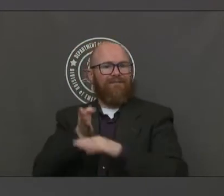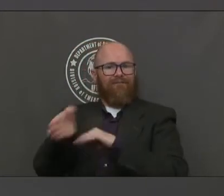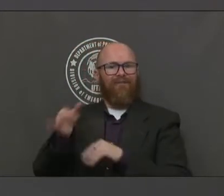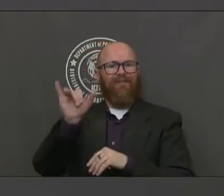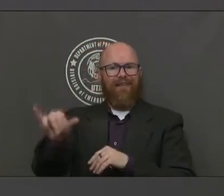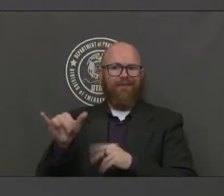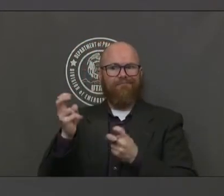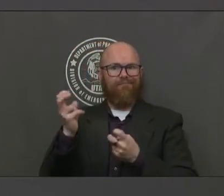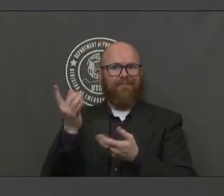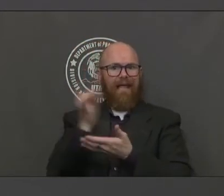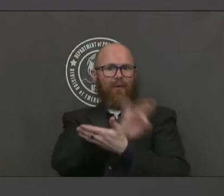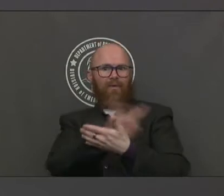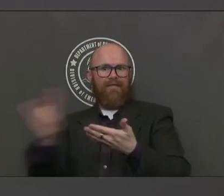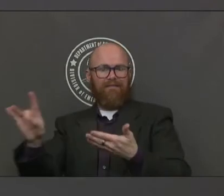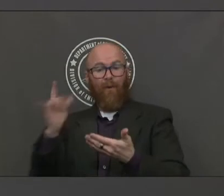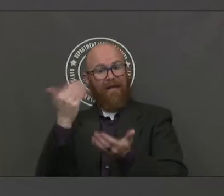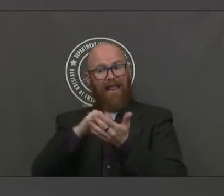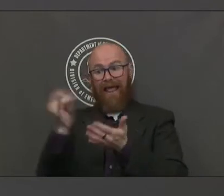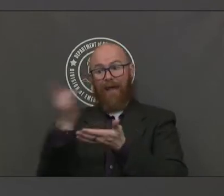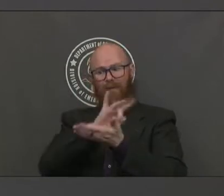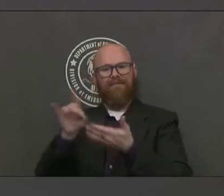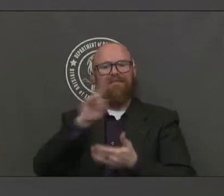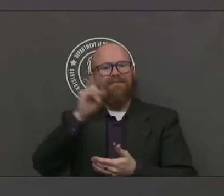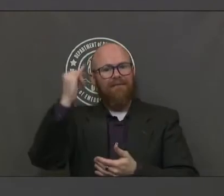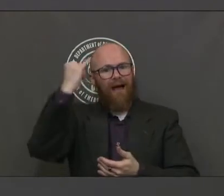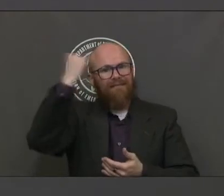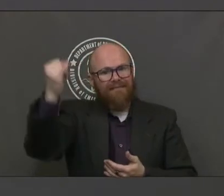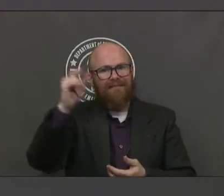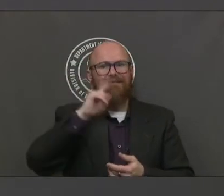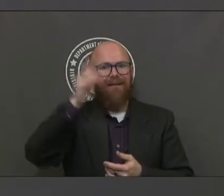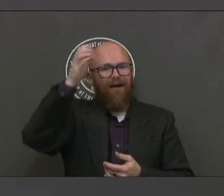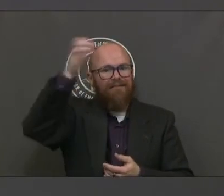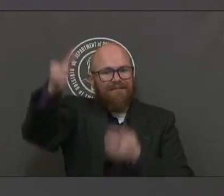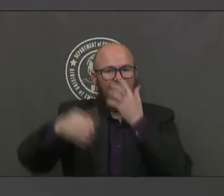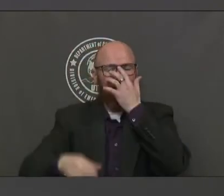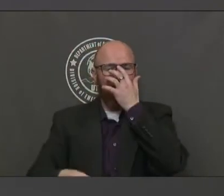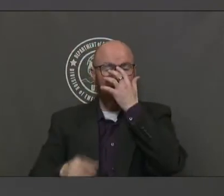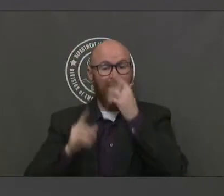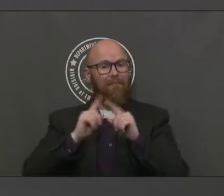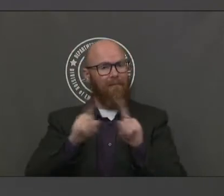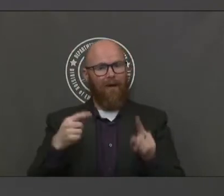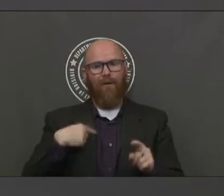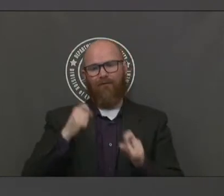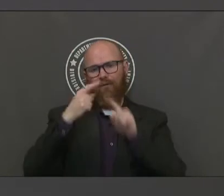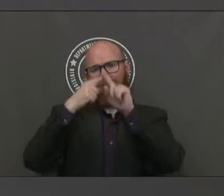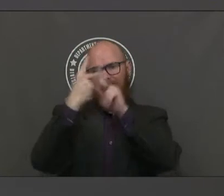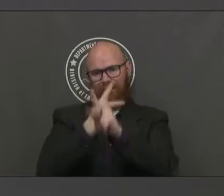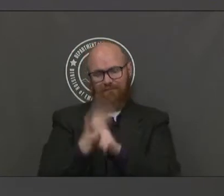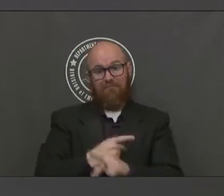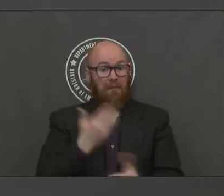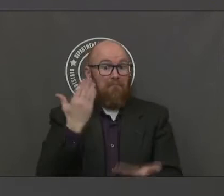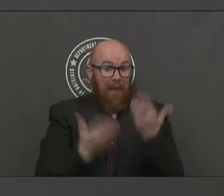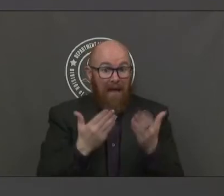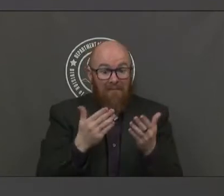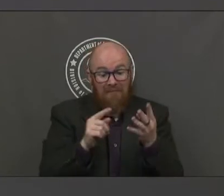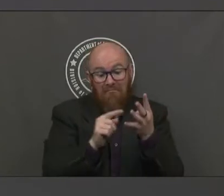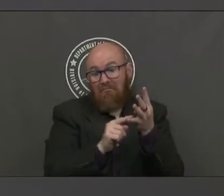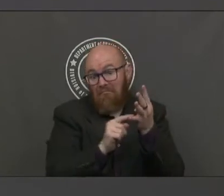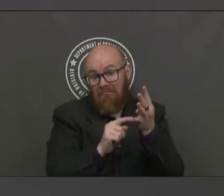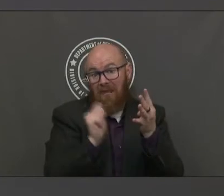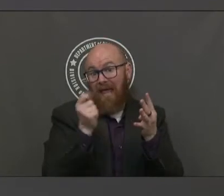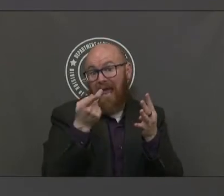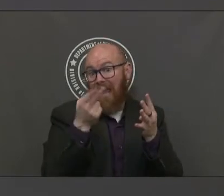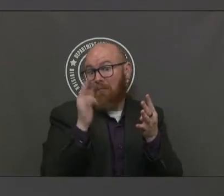week, those numbers could come as soon as the end of April, but more likely